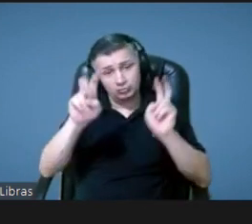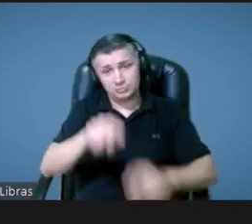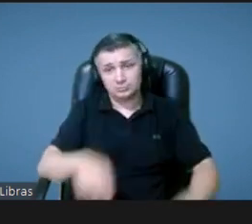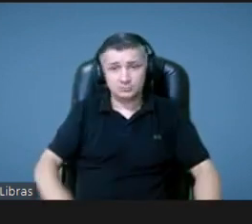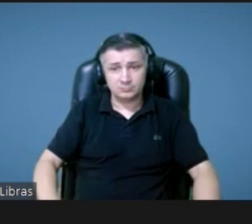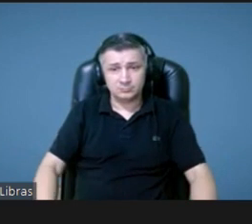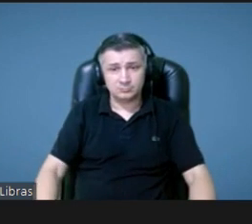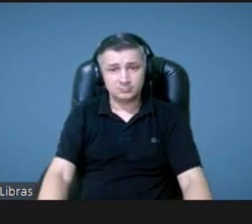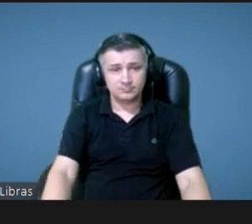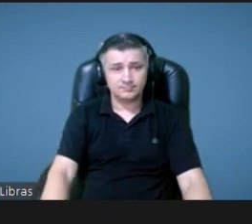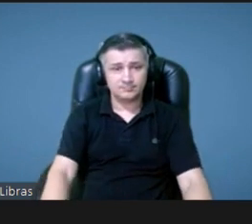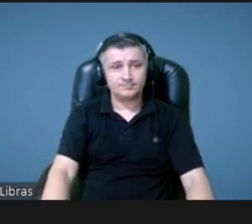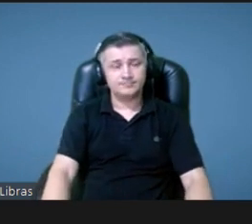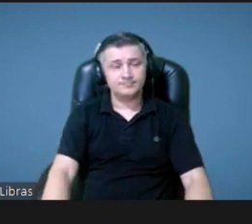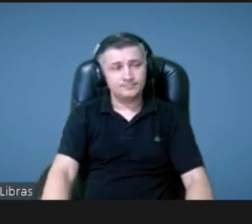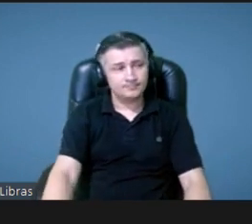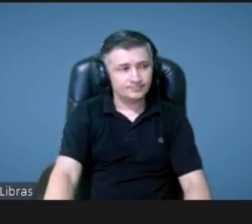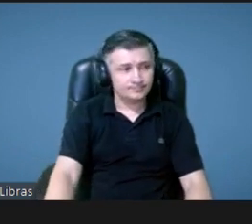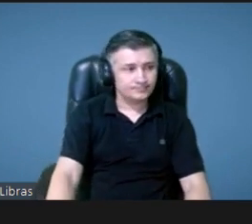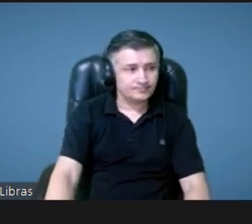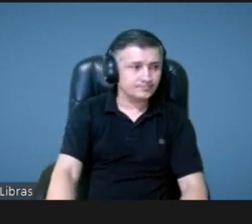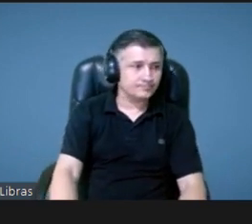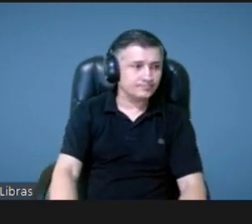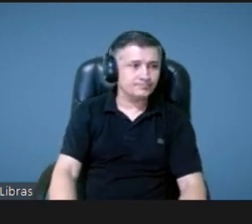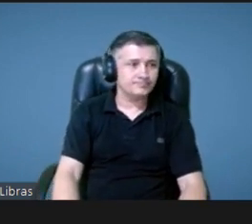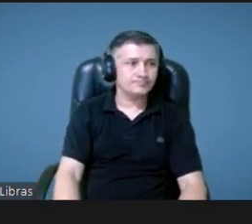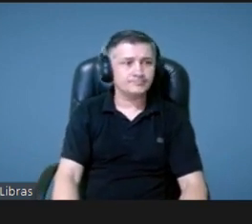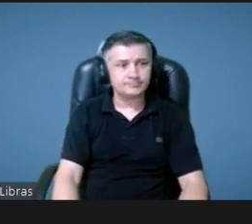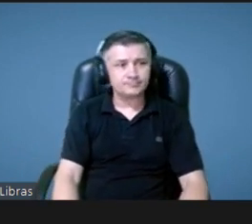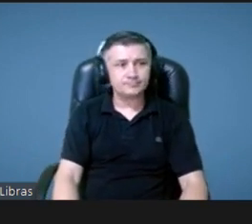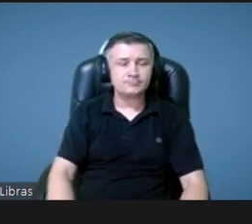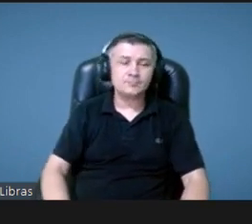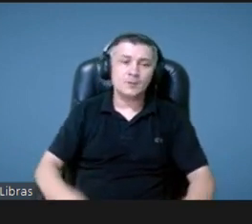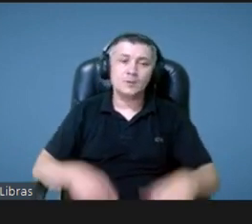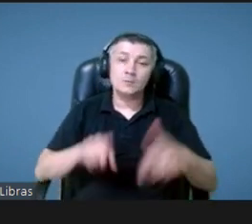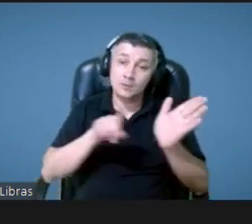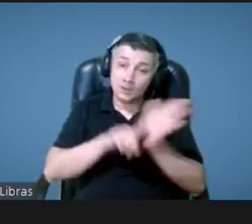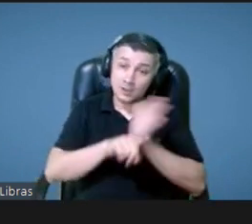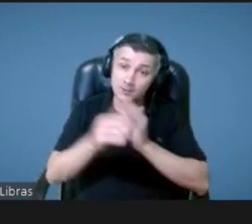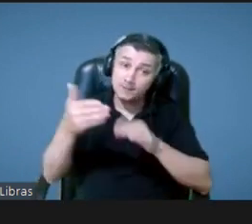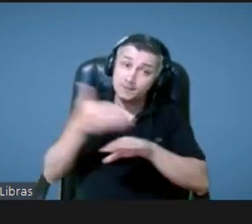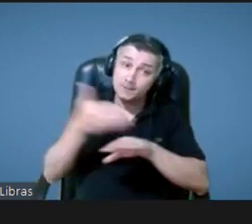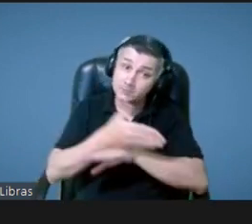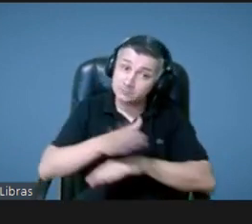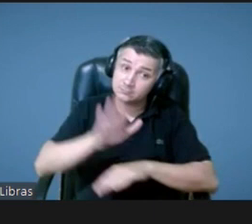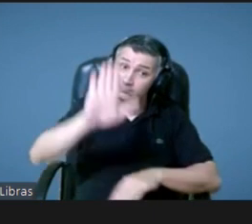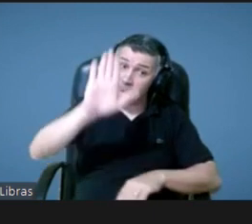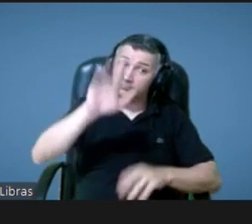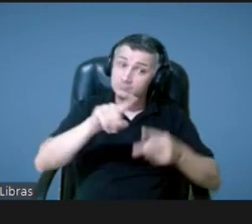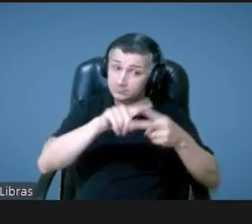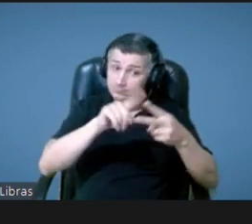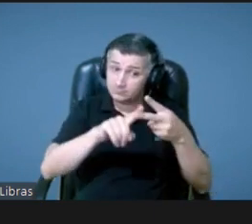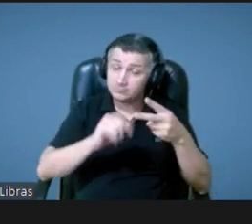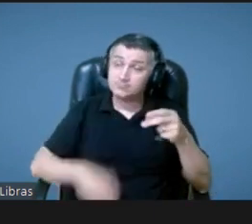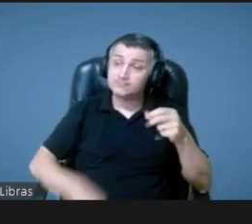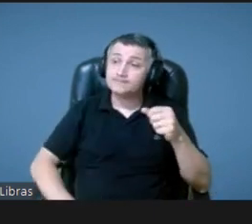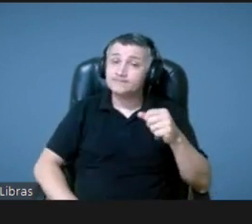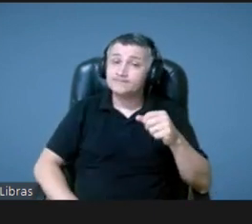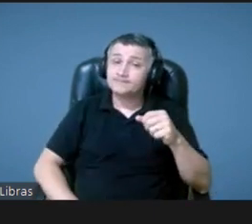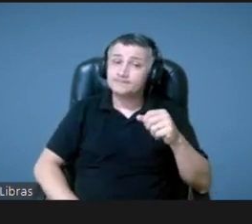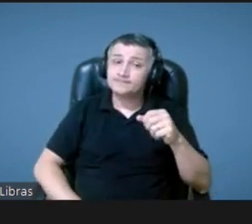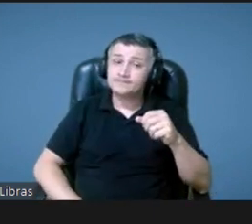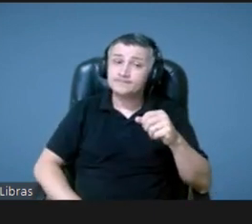high income profile? Thank you, Fanny, for your questions.